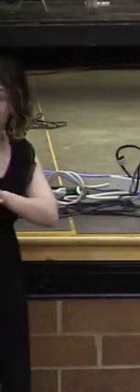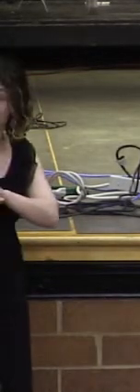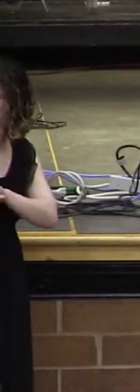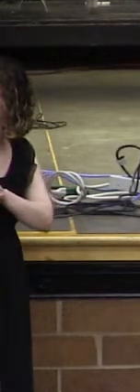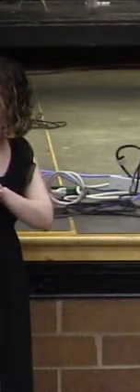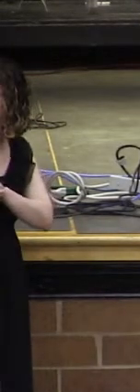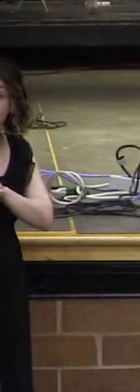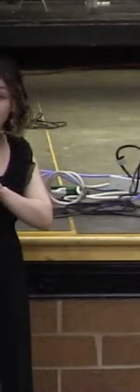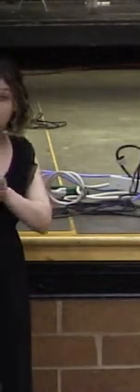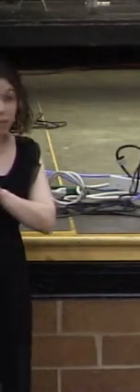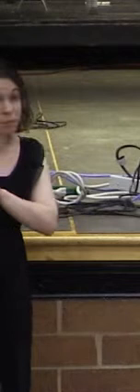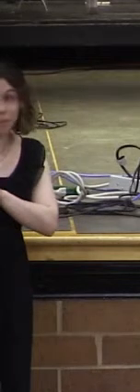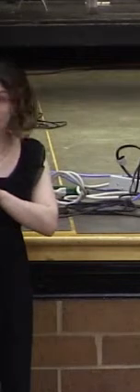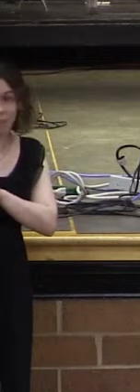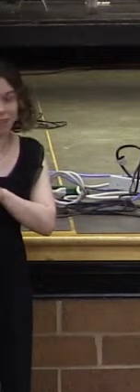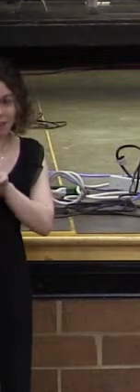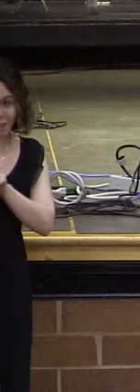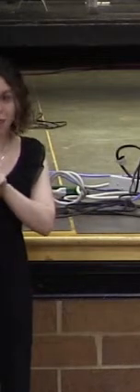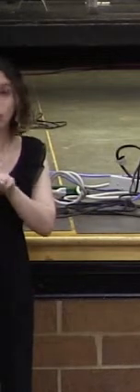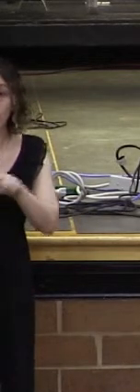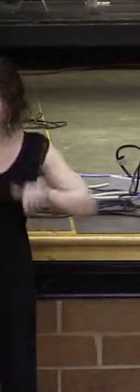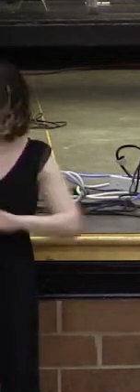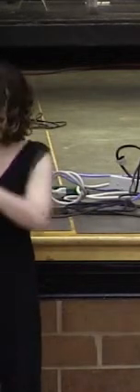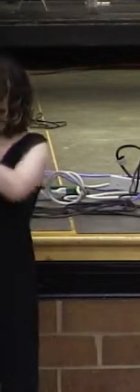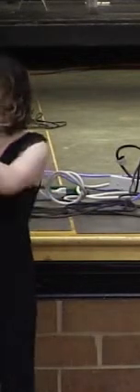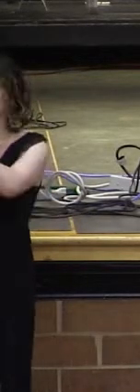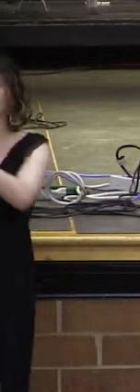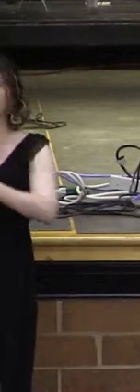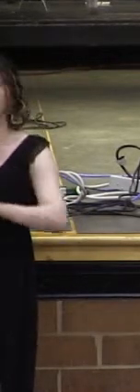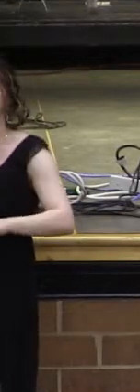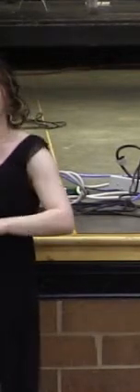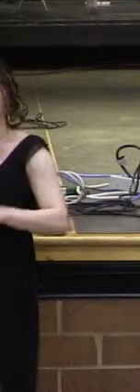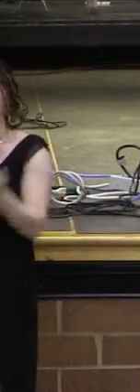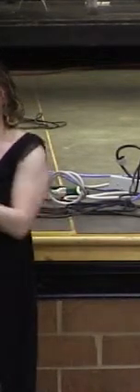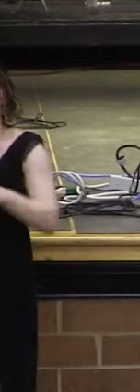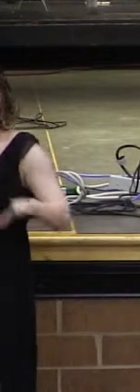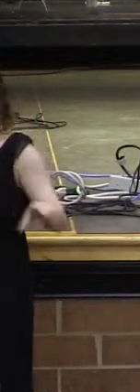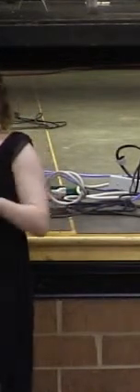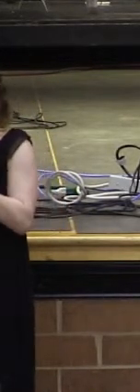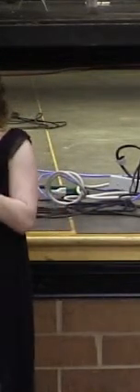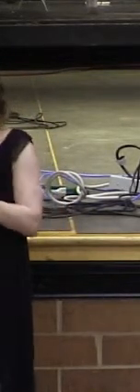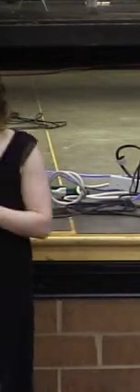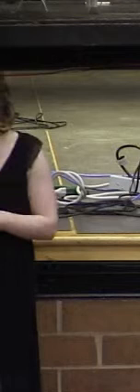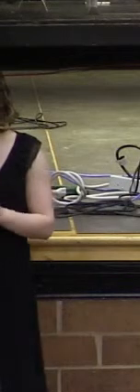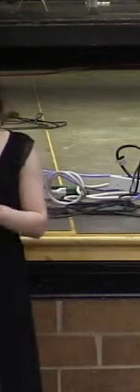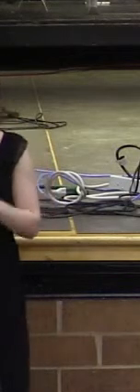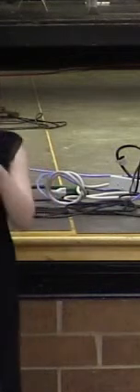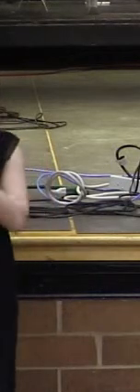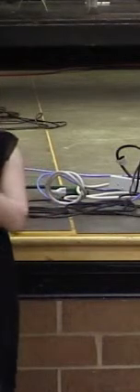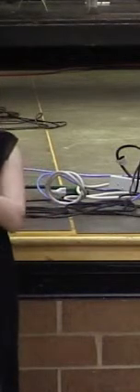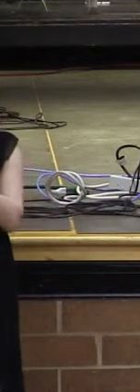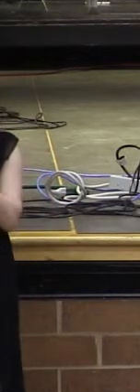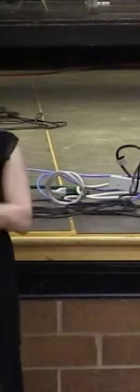him in whom we must give an account verse 19 says I know your Deeds your love your faith and service